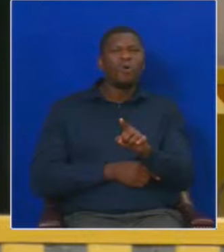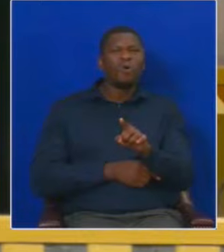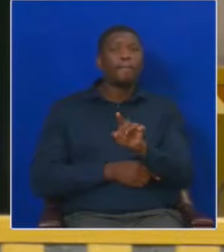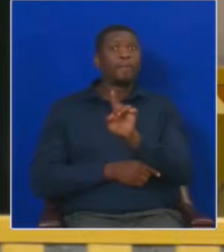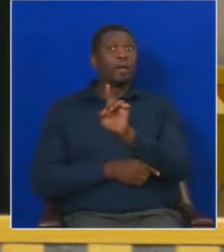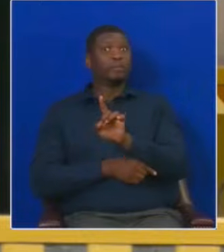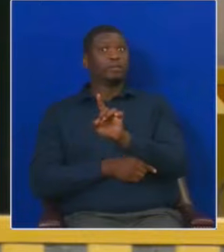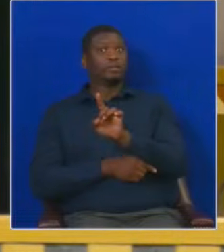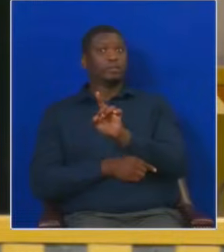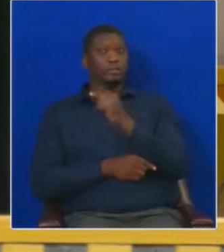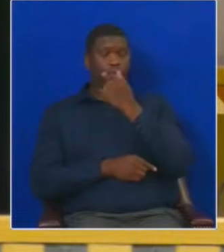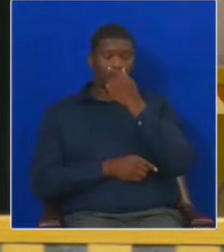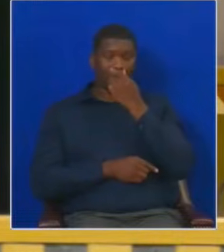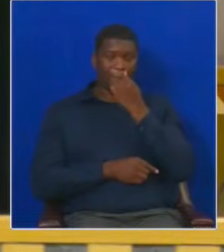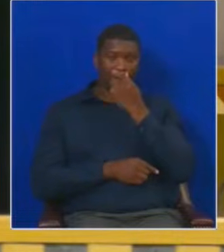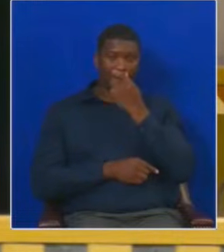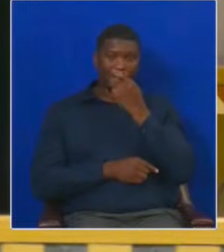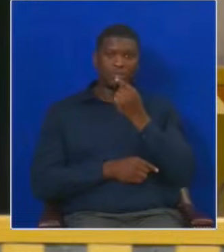For what purpose?